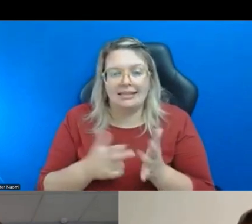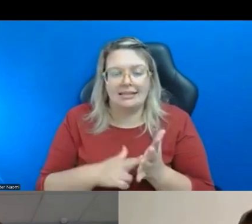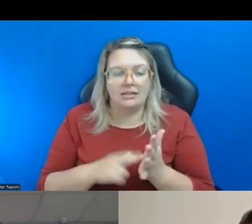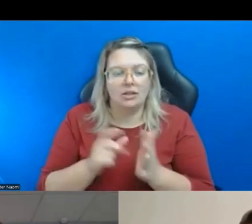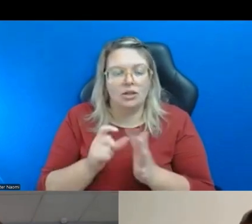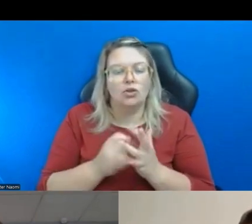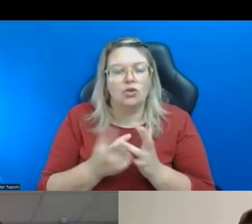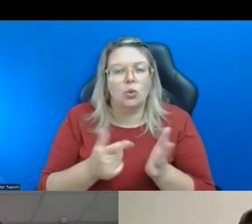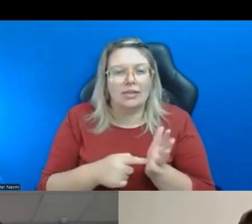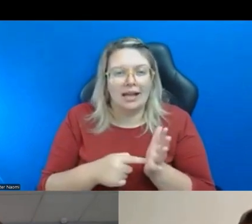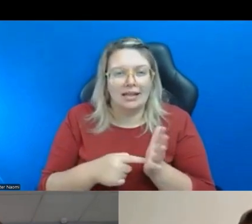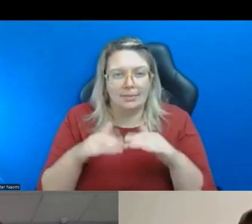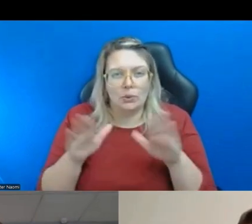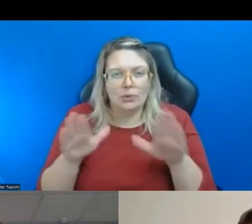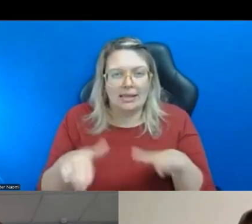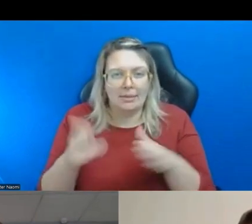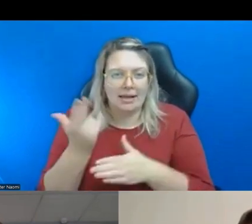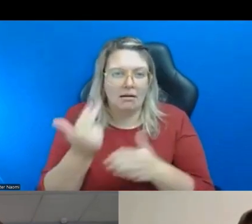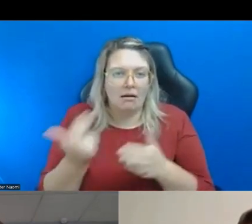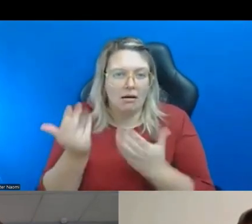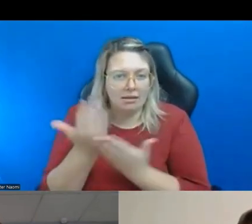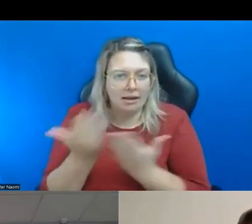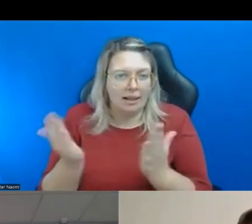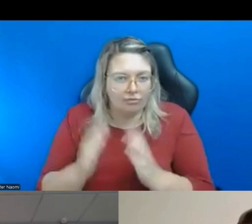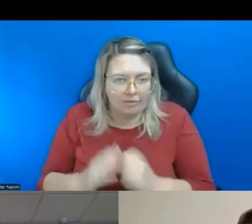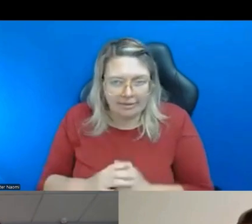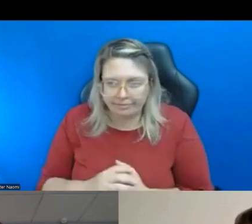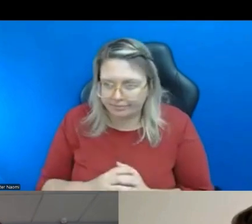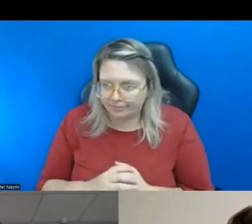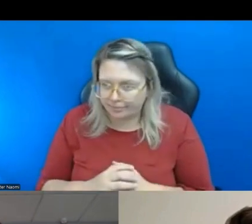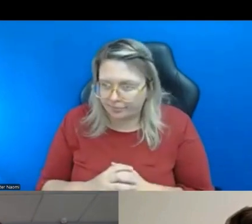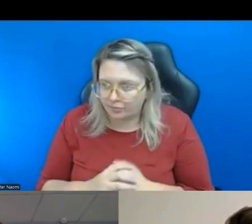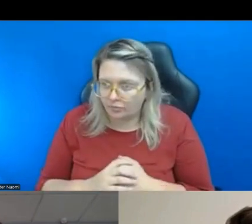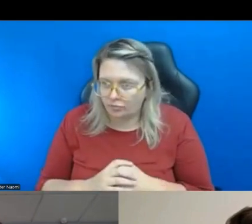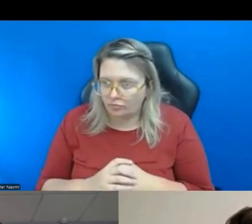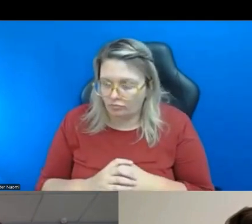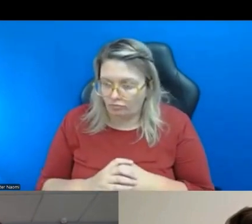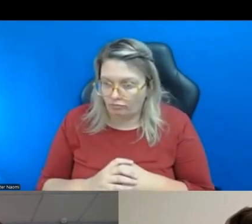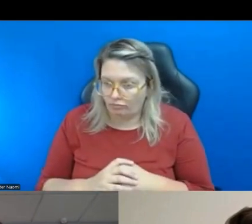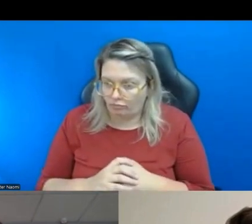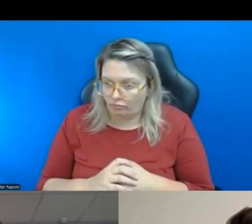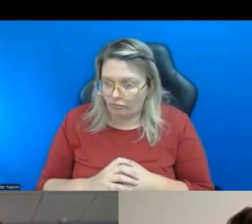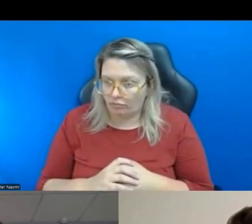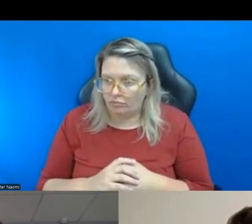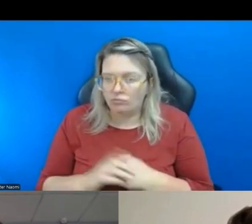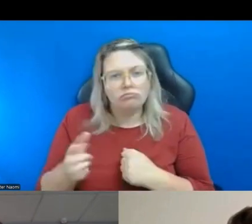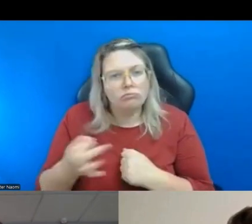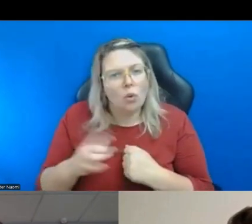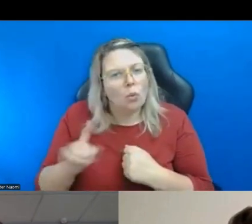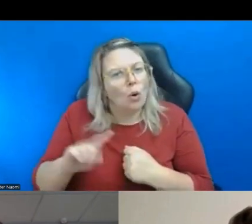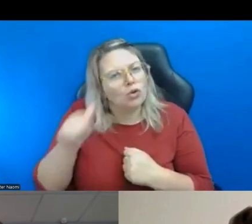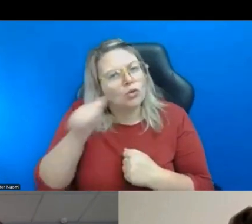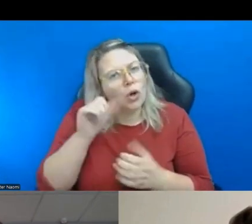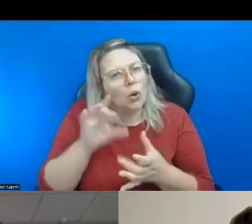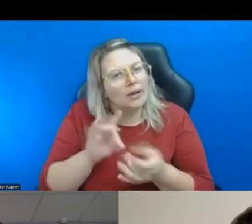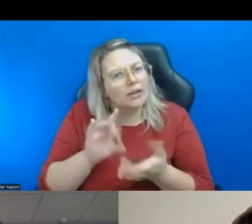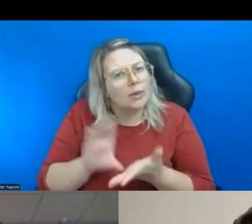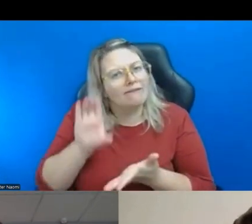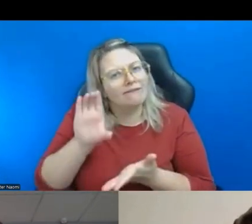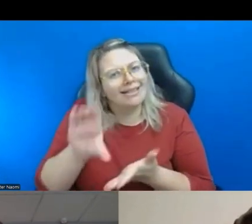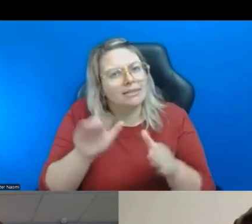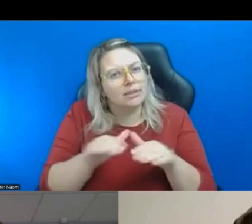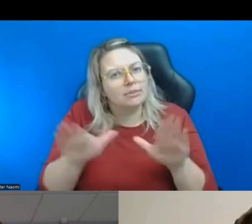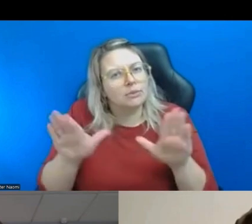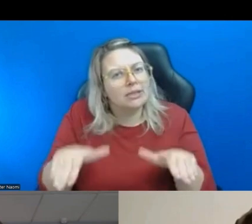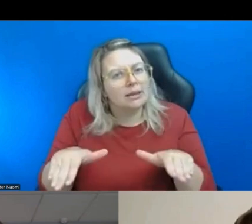Art Gallery, who asks, what do you know about the investment in museums where cultural